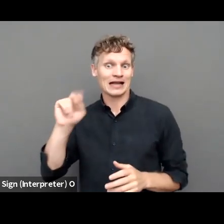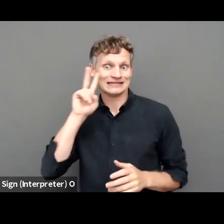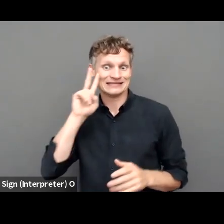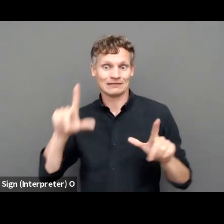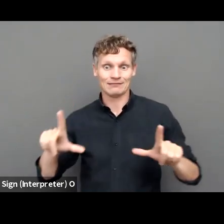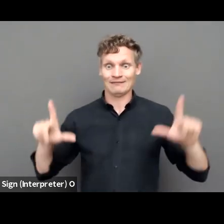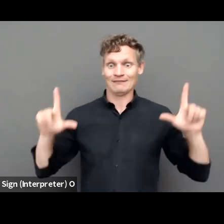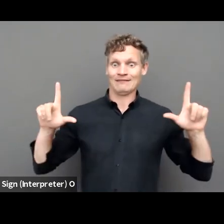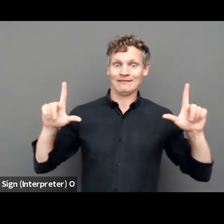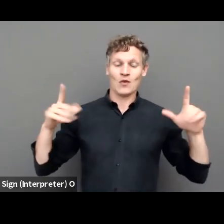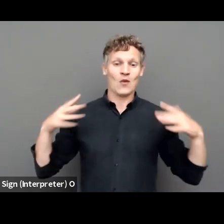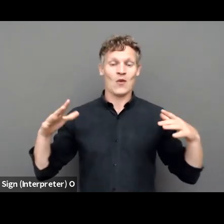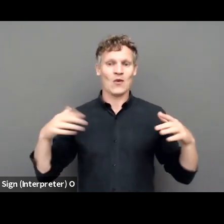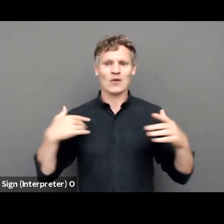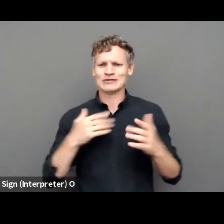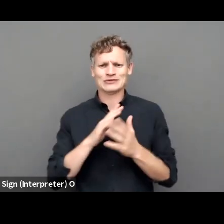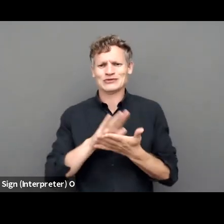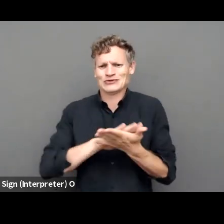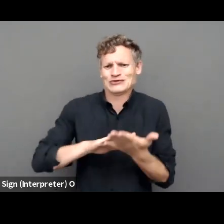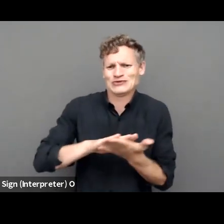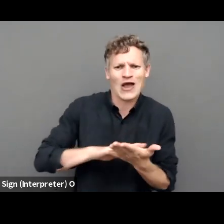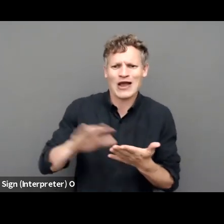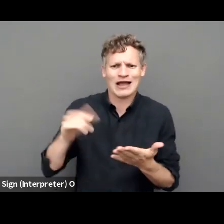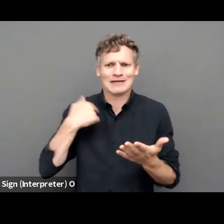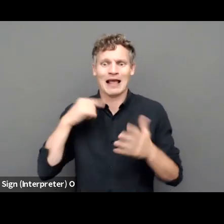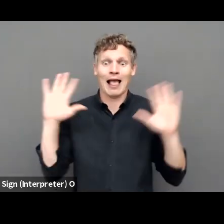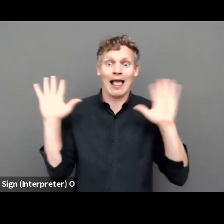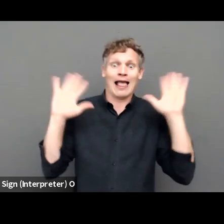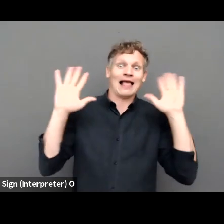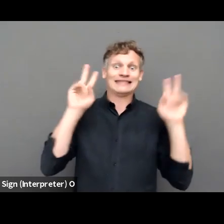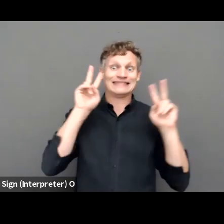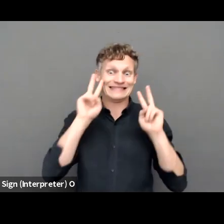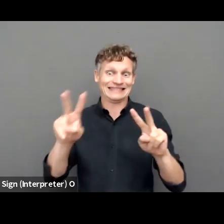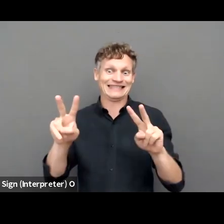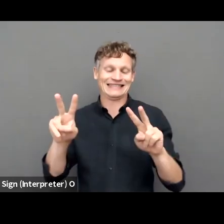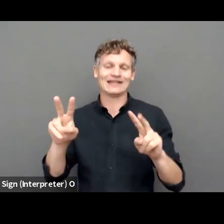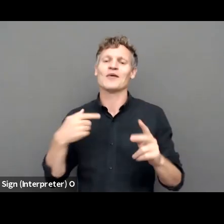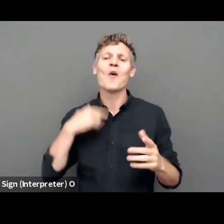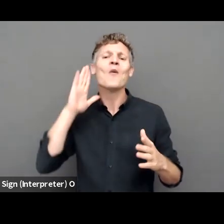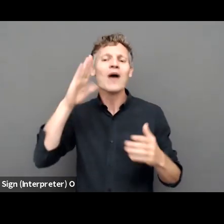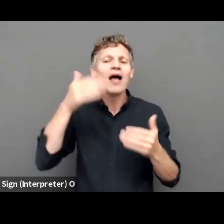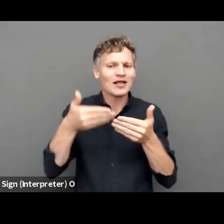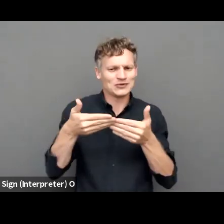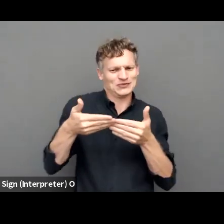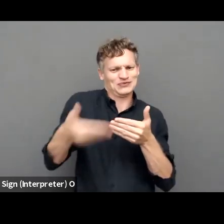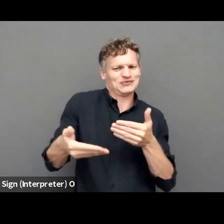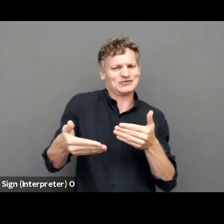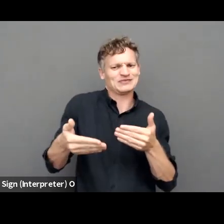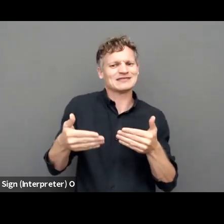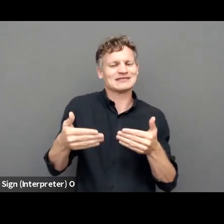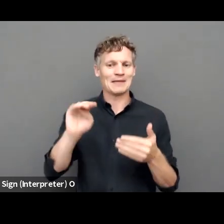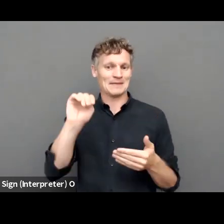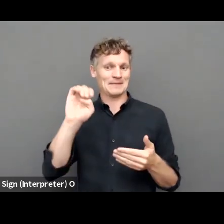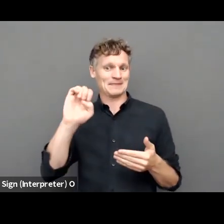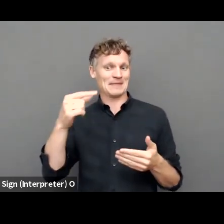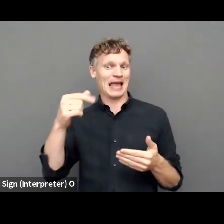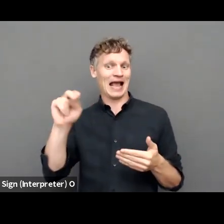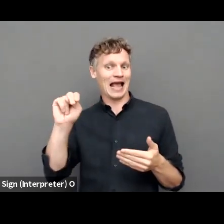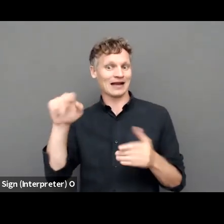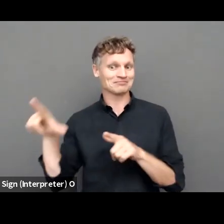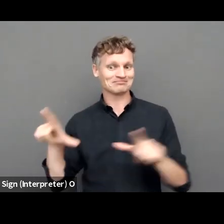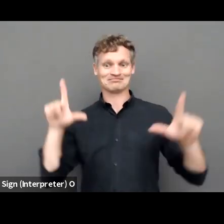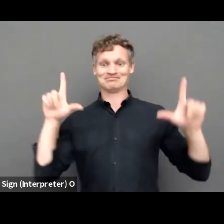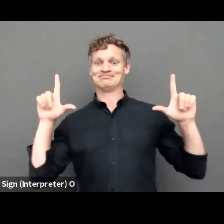fan moment. Ellen, don't be sorry. We're going to be talking to Megan shortly. And so what I'd like to do is just push through 2 or 3